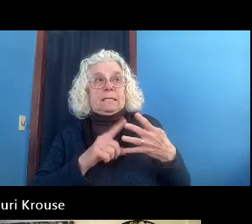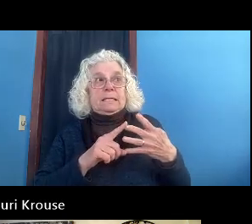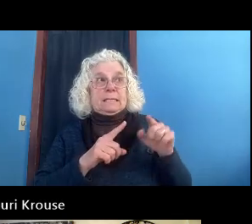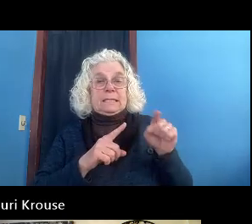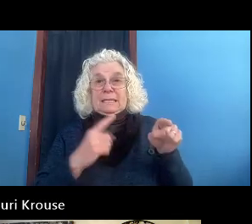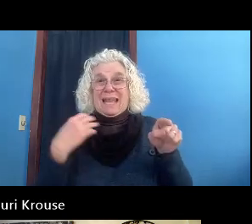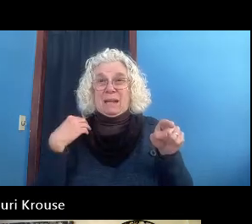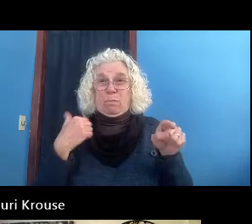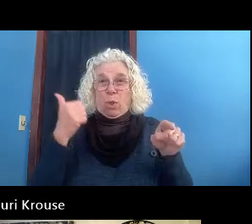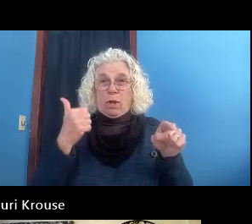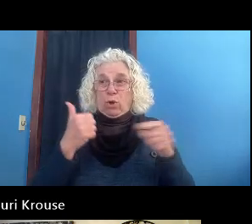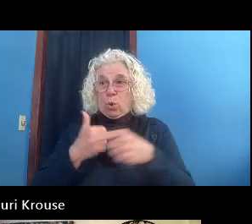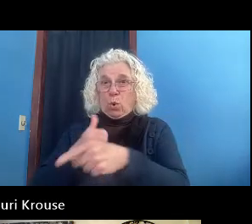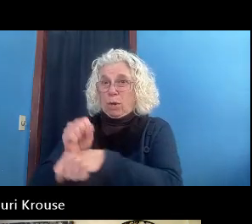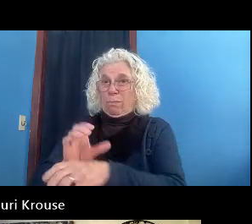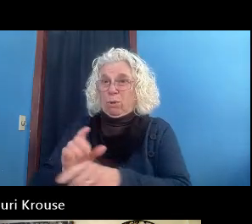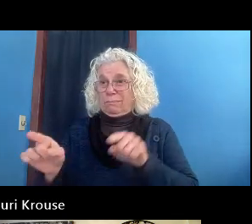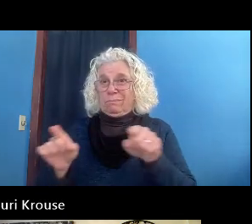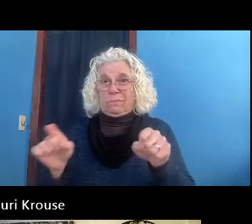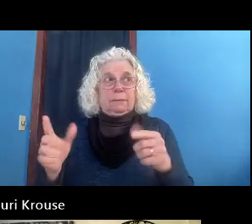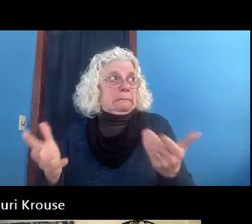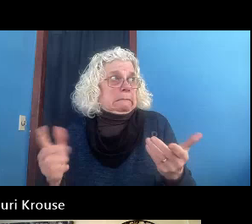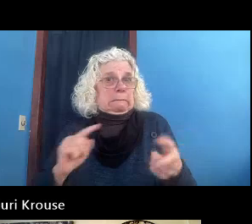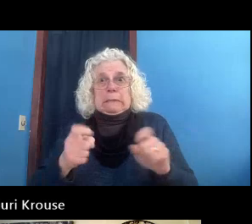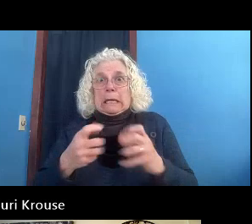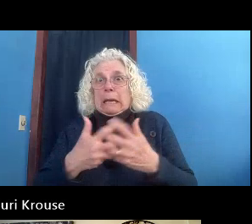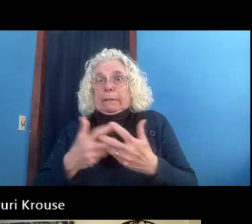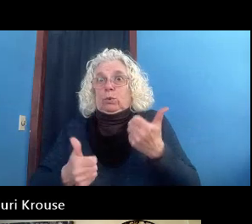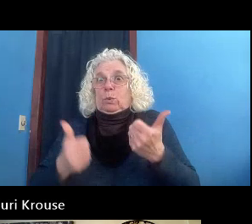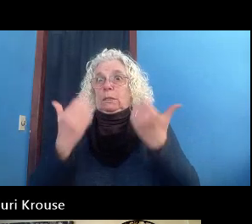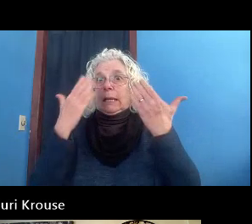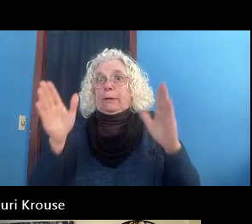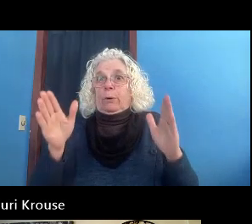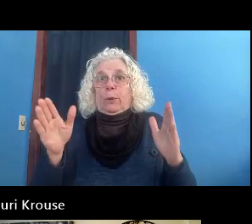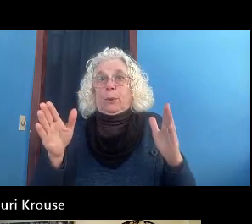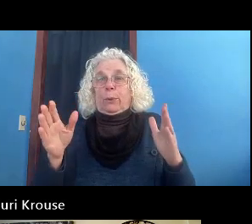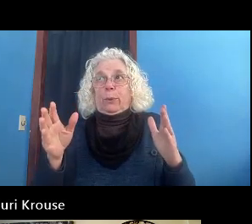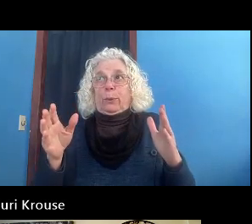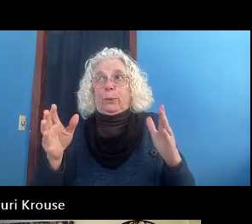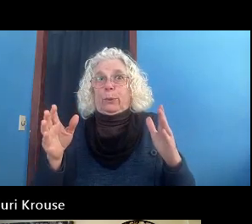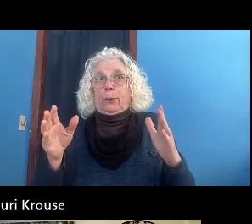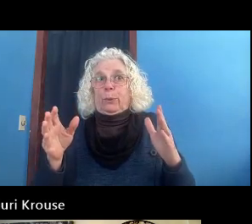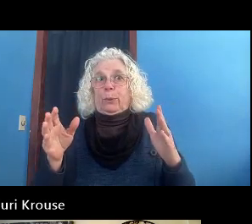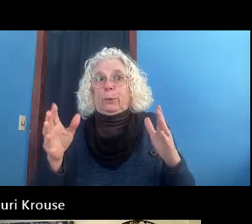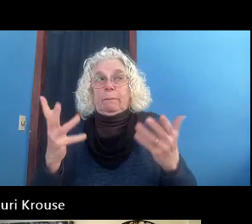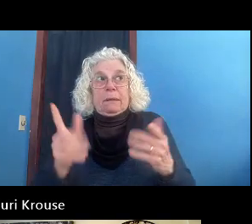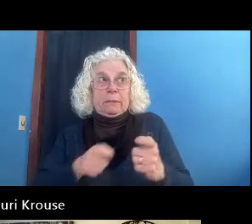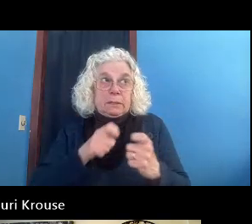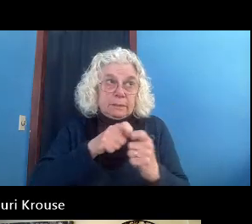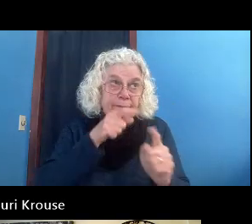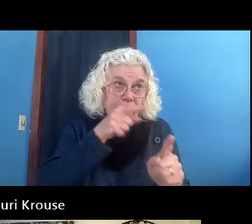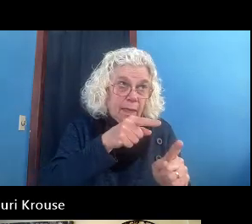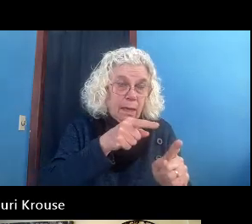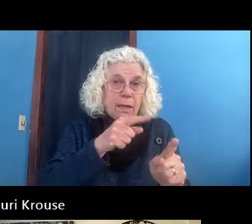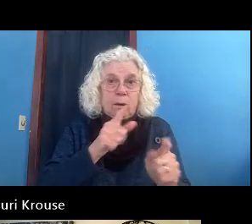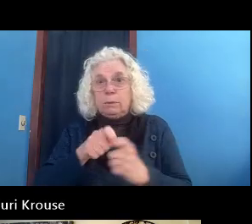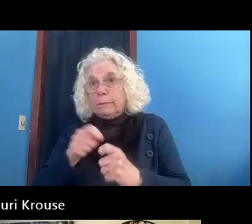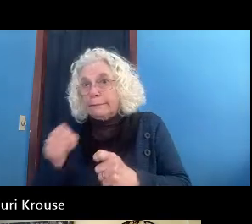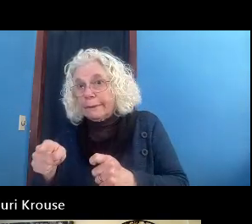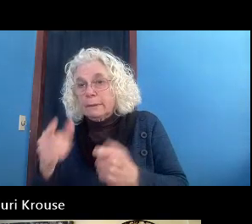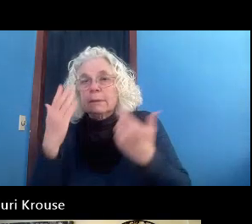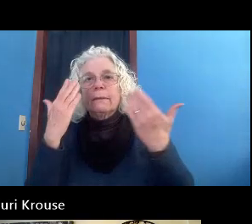or the employee is uncertain about what kinds of accommodations are needed, whether specific, or whatnot, we